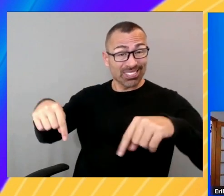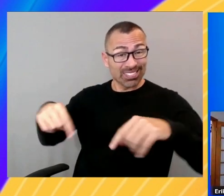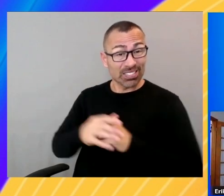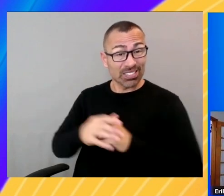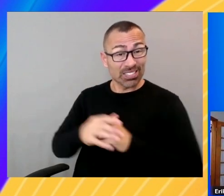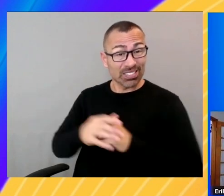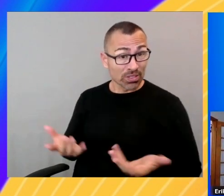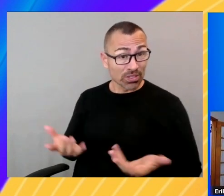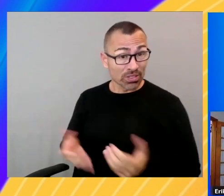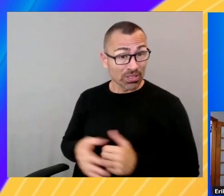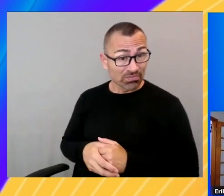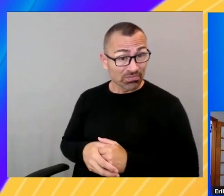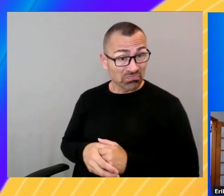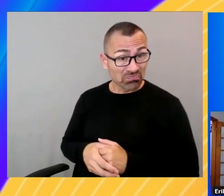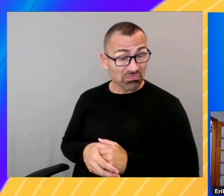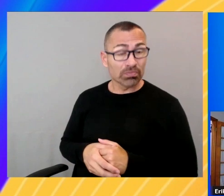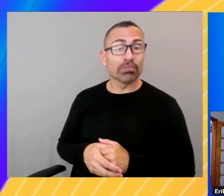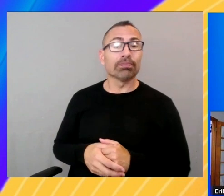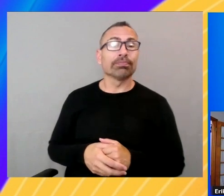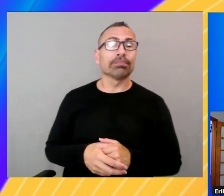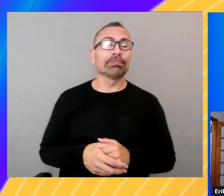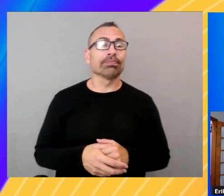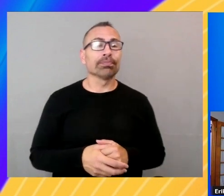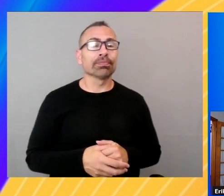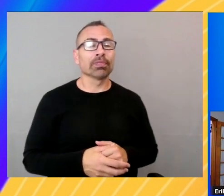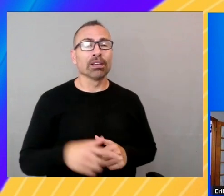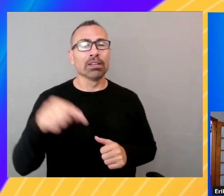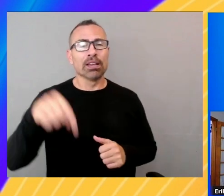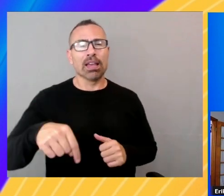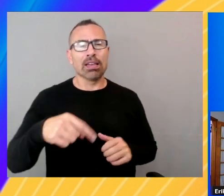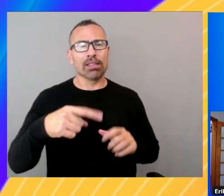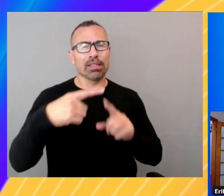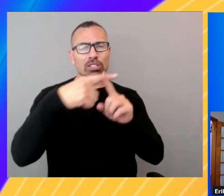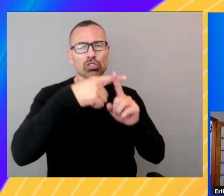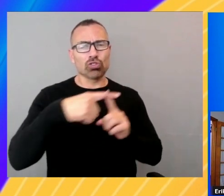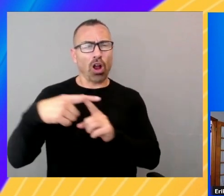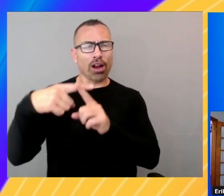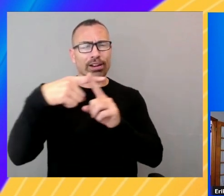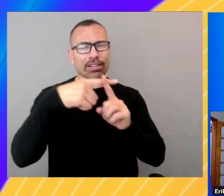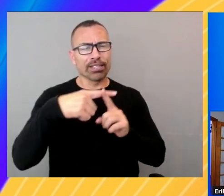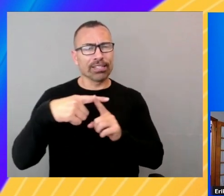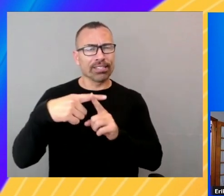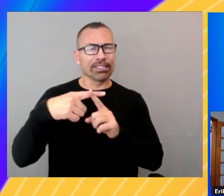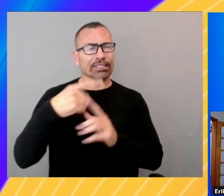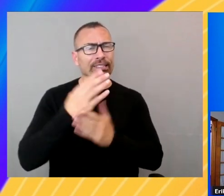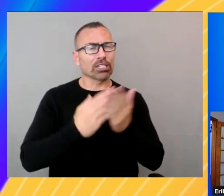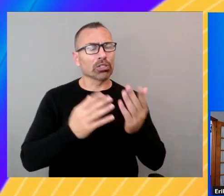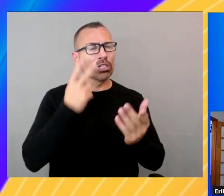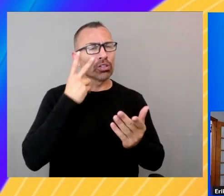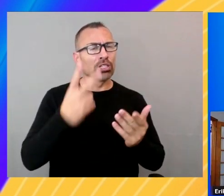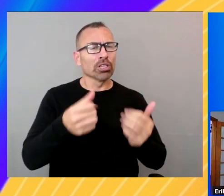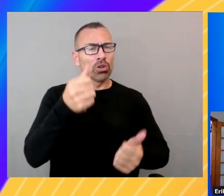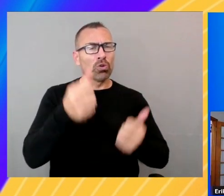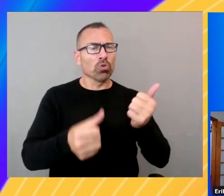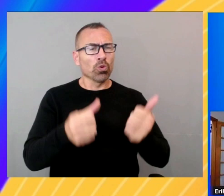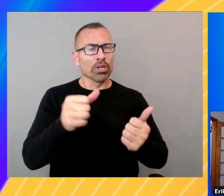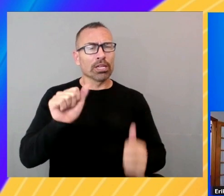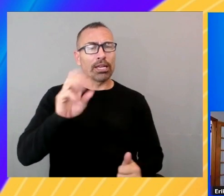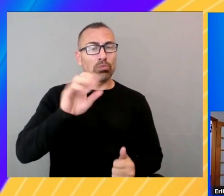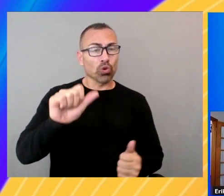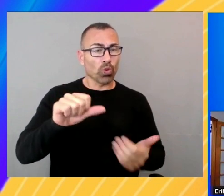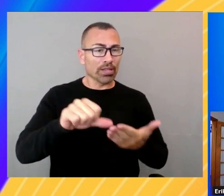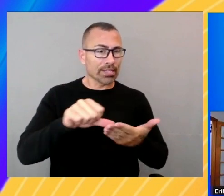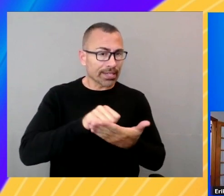targeting section, that's where we see what AWS accounts, what regions we want to target with this patch